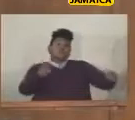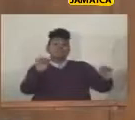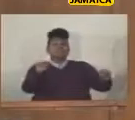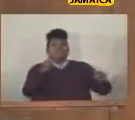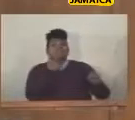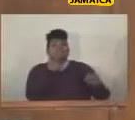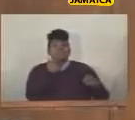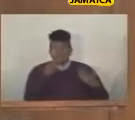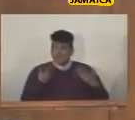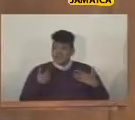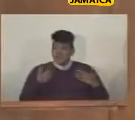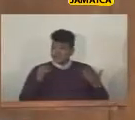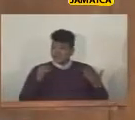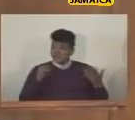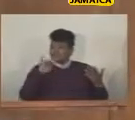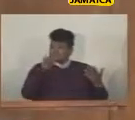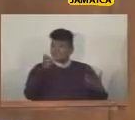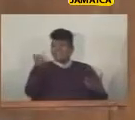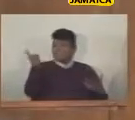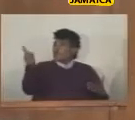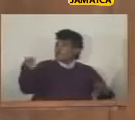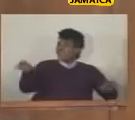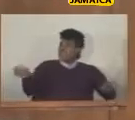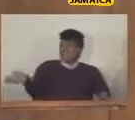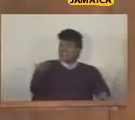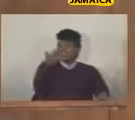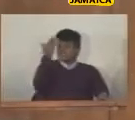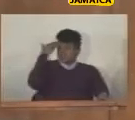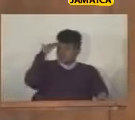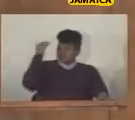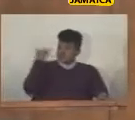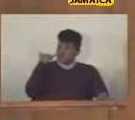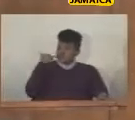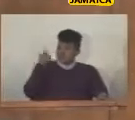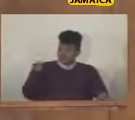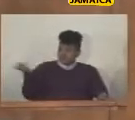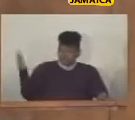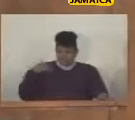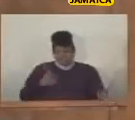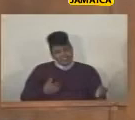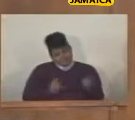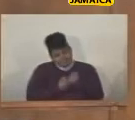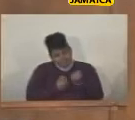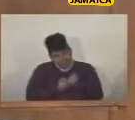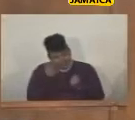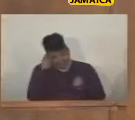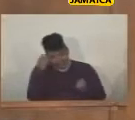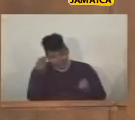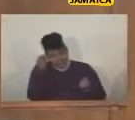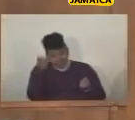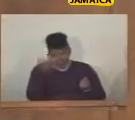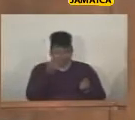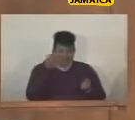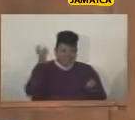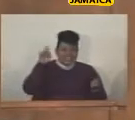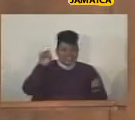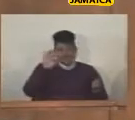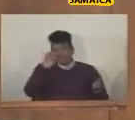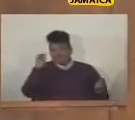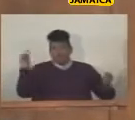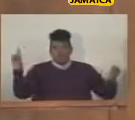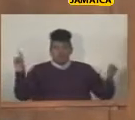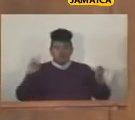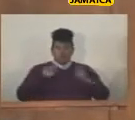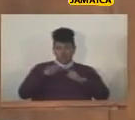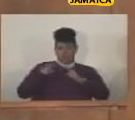crime fighting incurs. For the fight to be effective, all systems must work for optimal